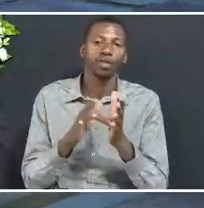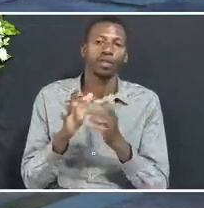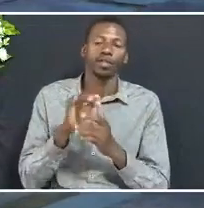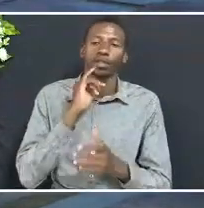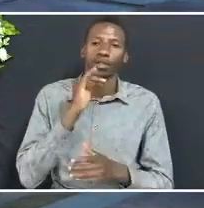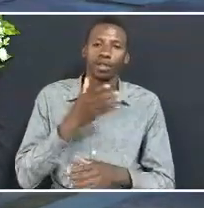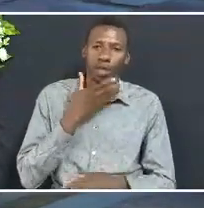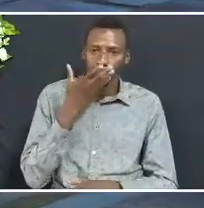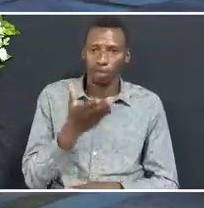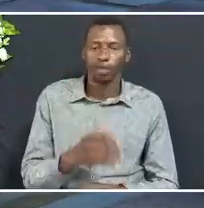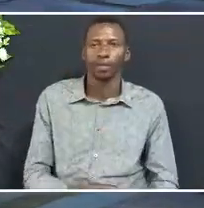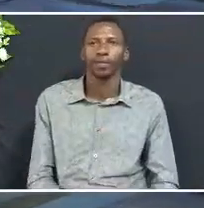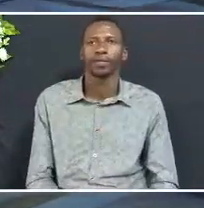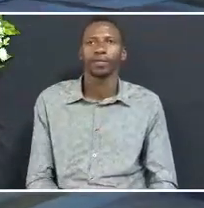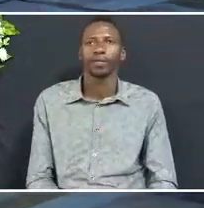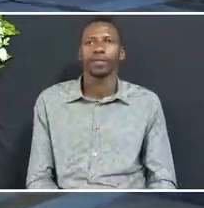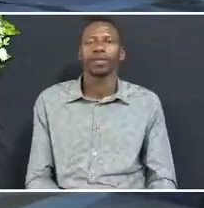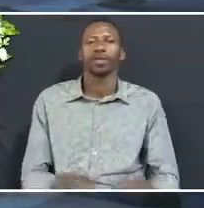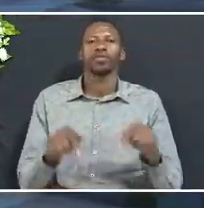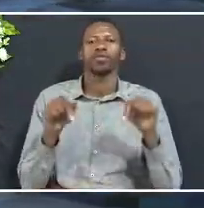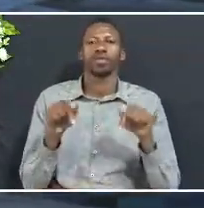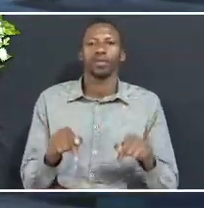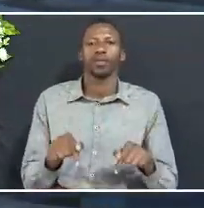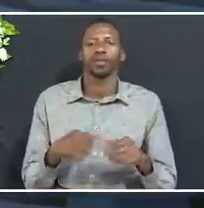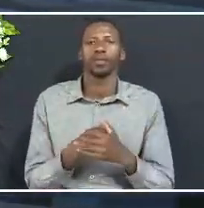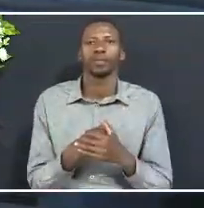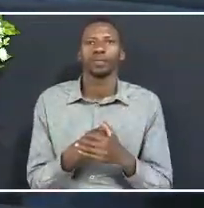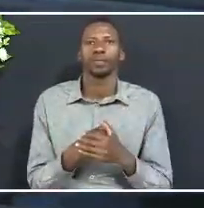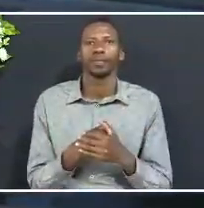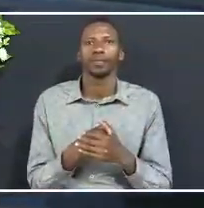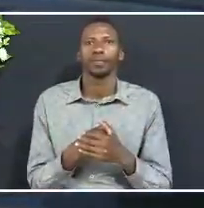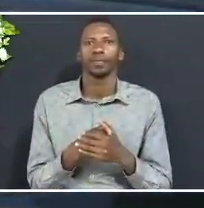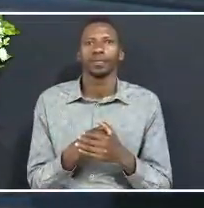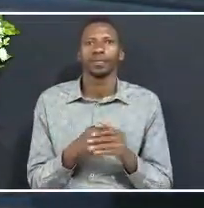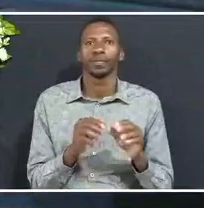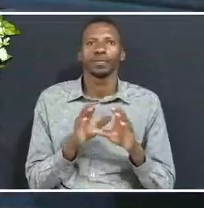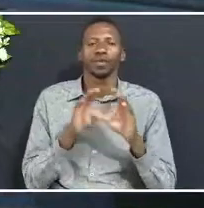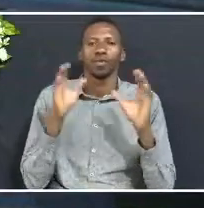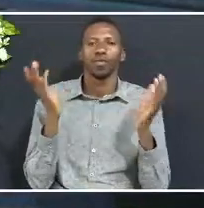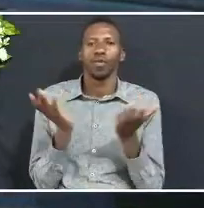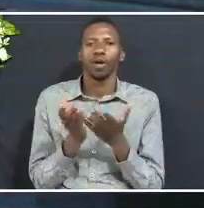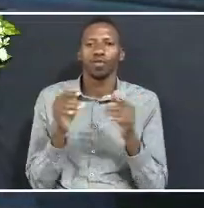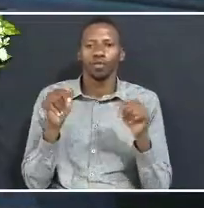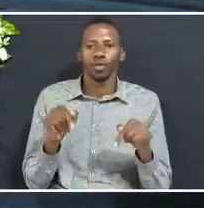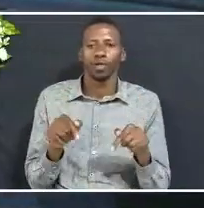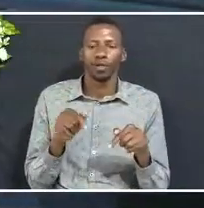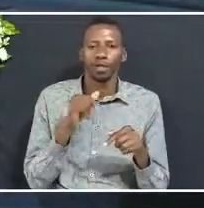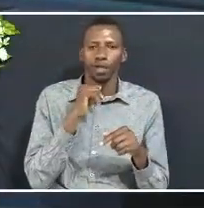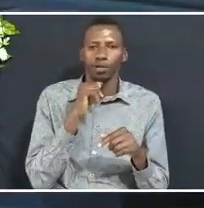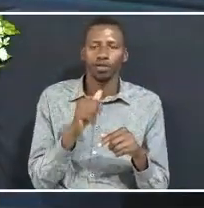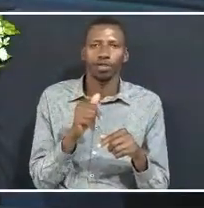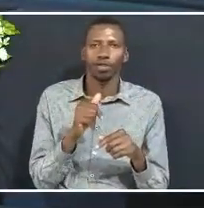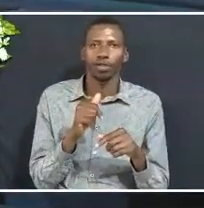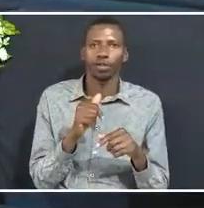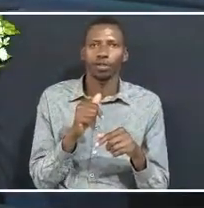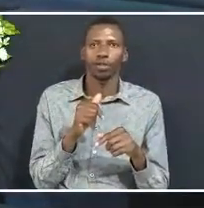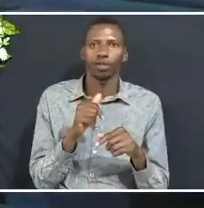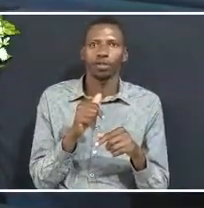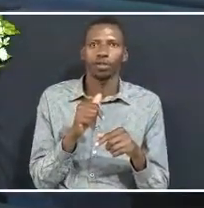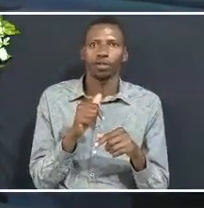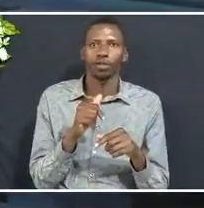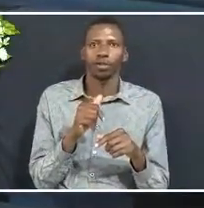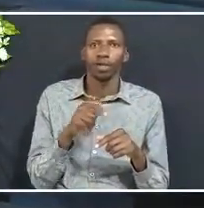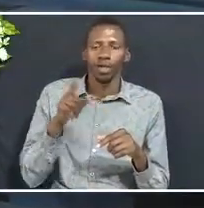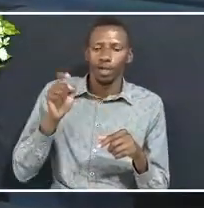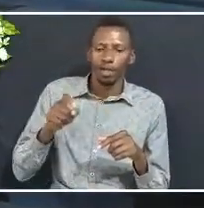the world today. The world today does not need sects to